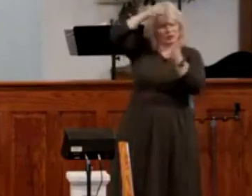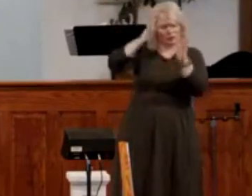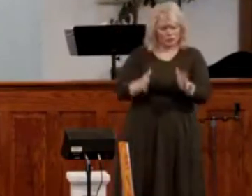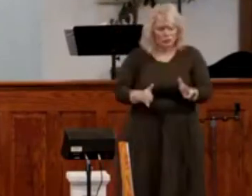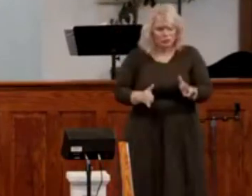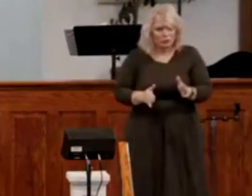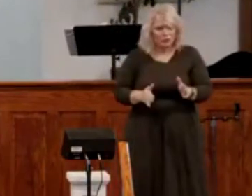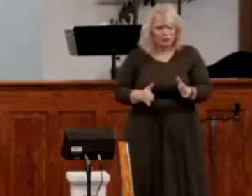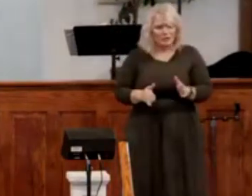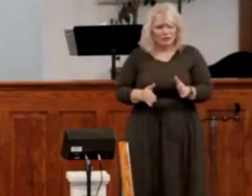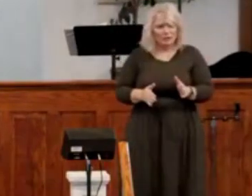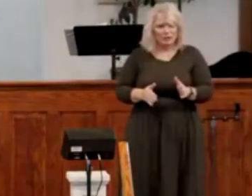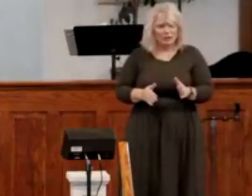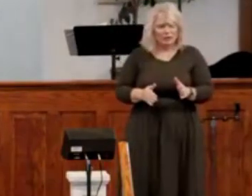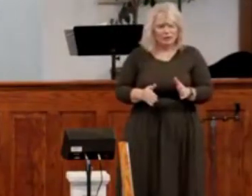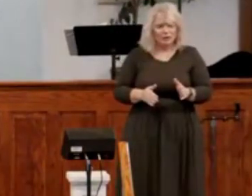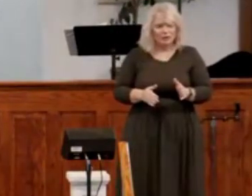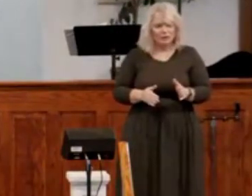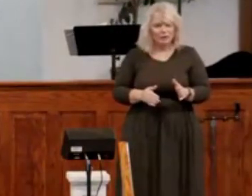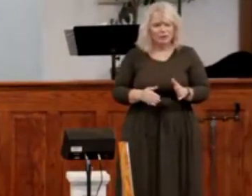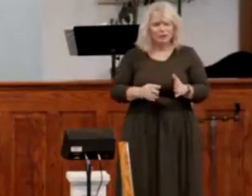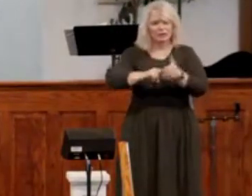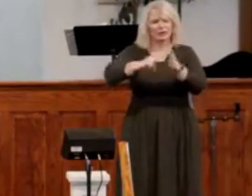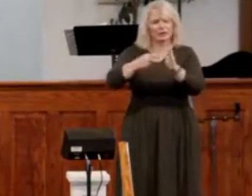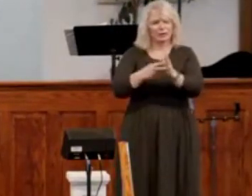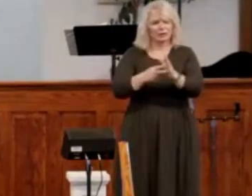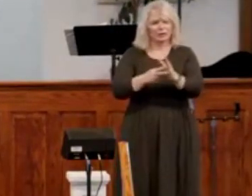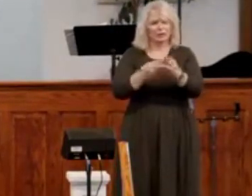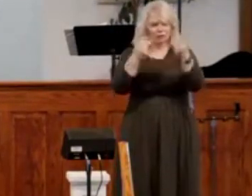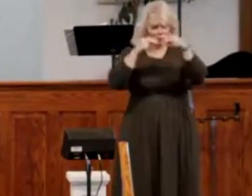student. So right now, that means turning on the computer and